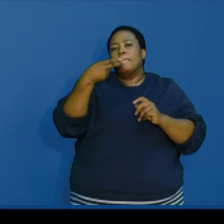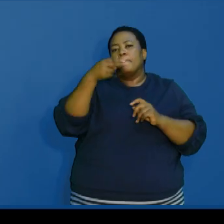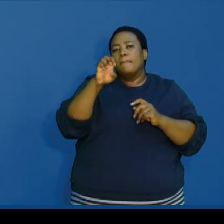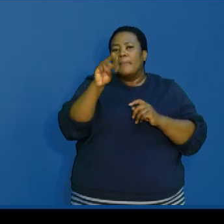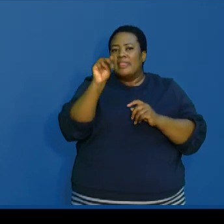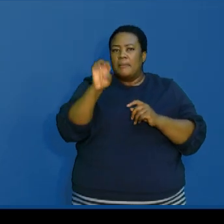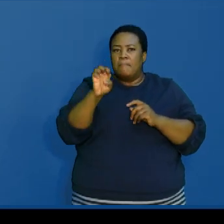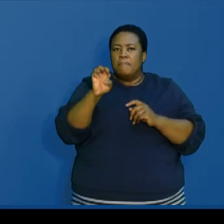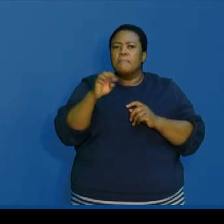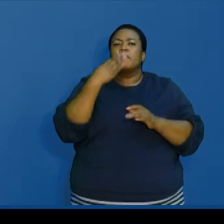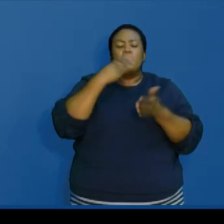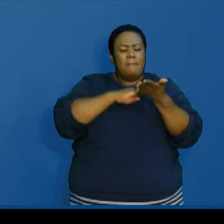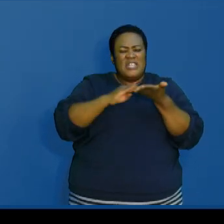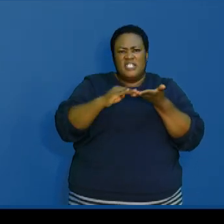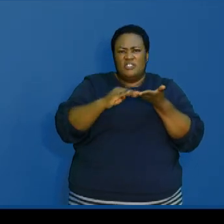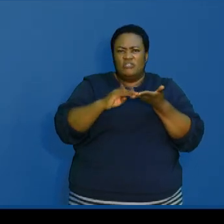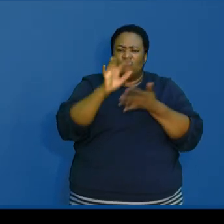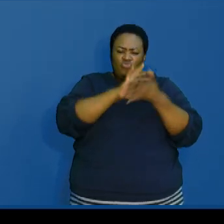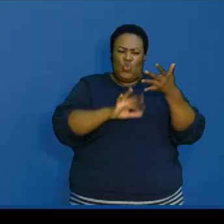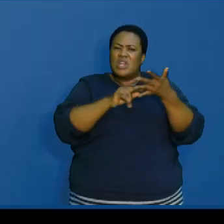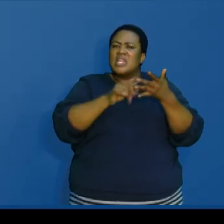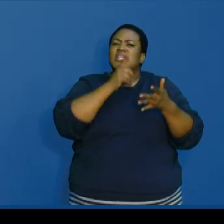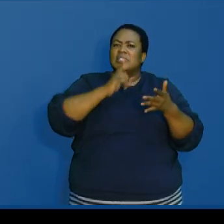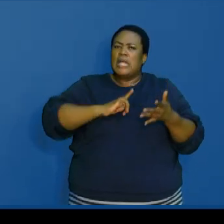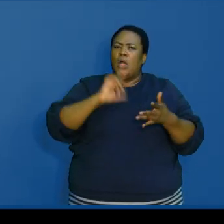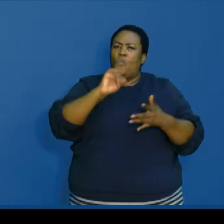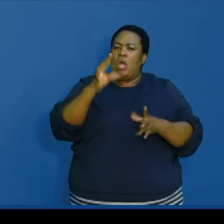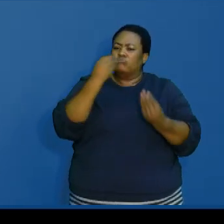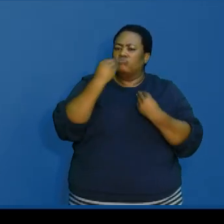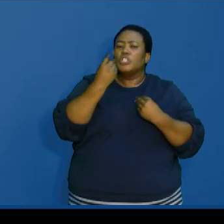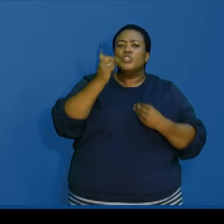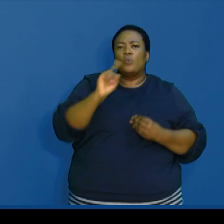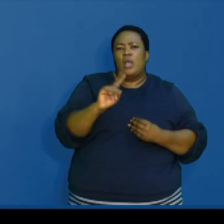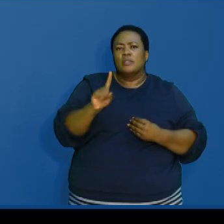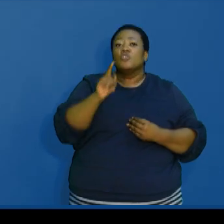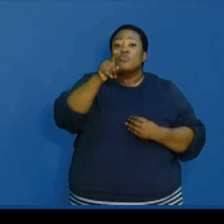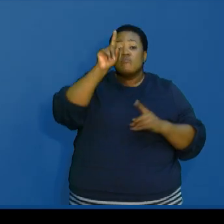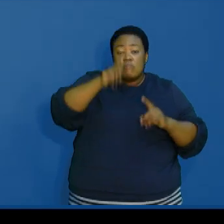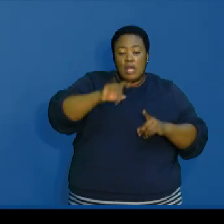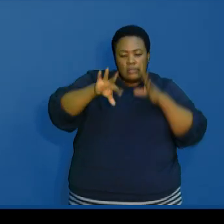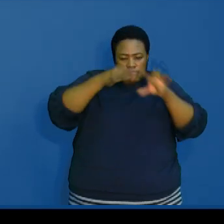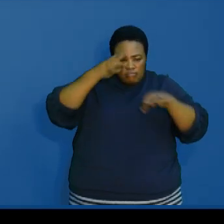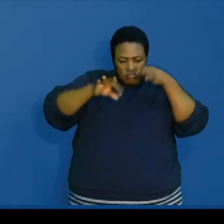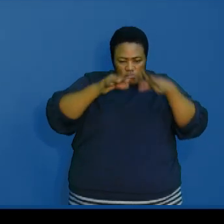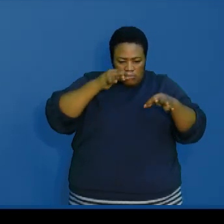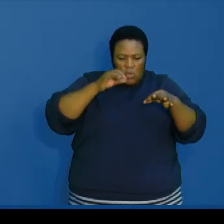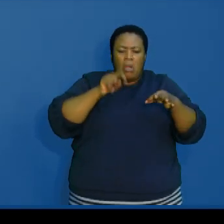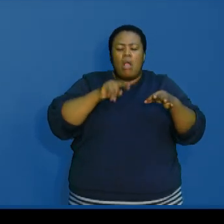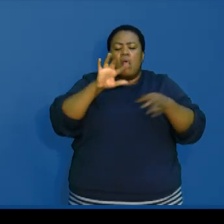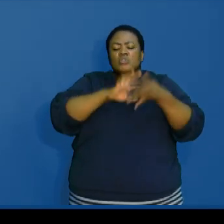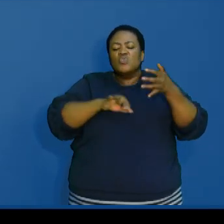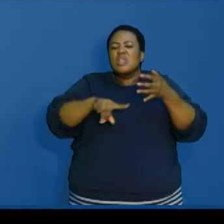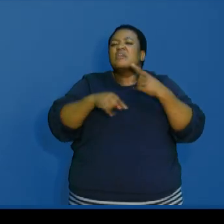that the story is telling us. So you need to deduce what is the writer trying to teach